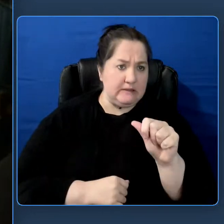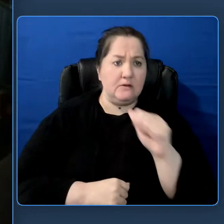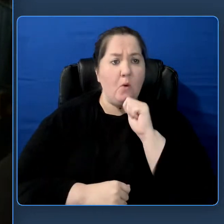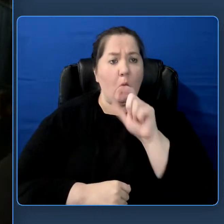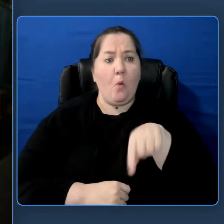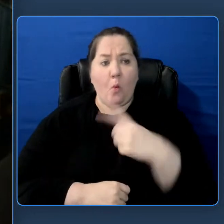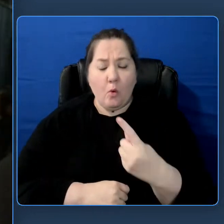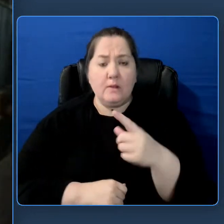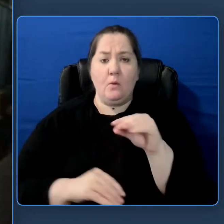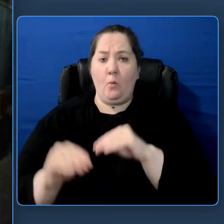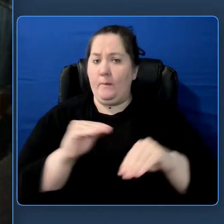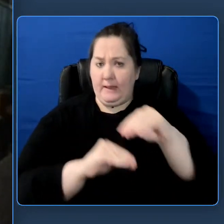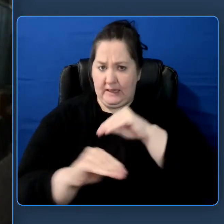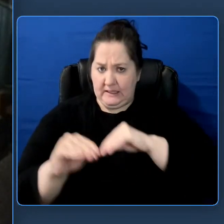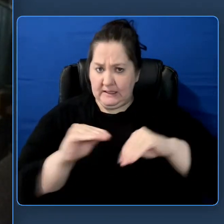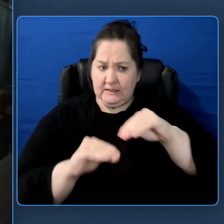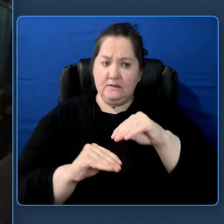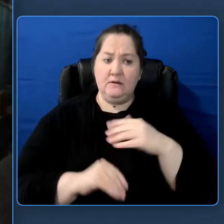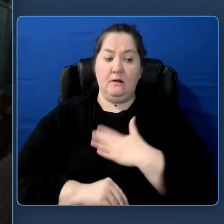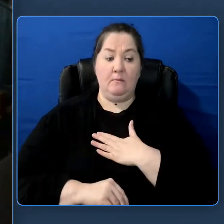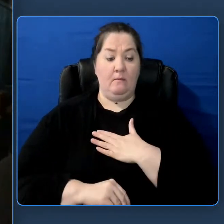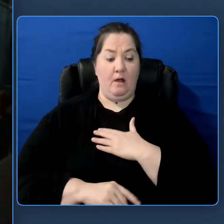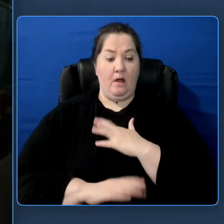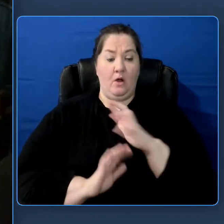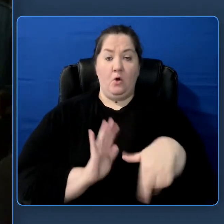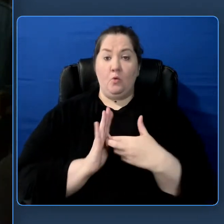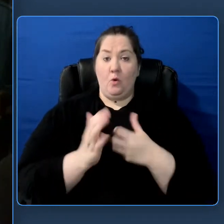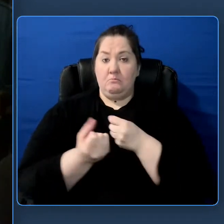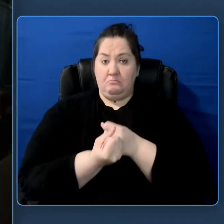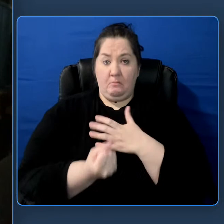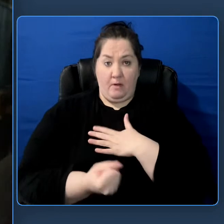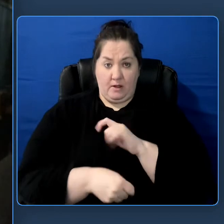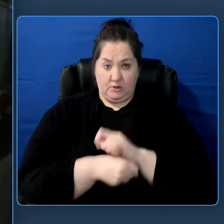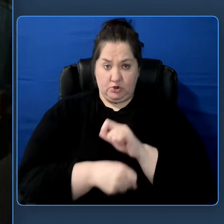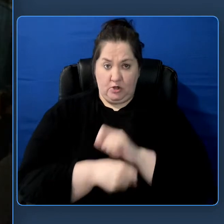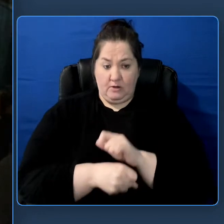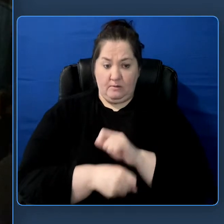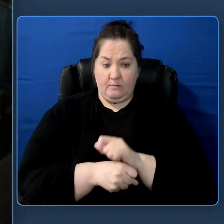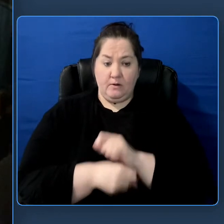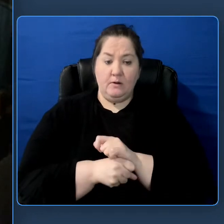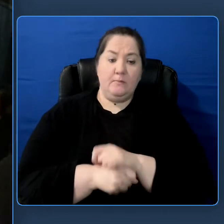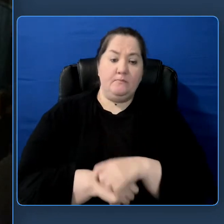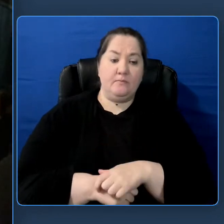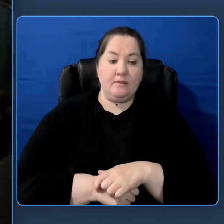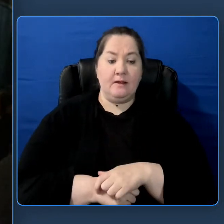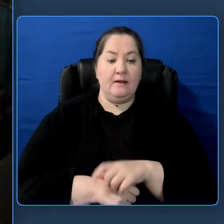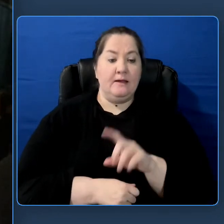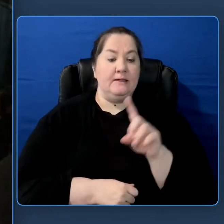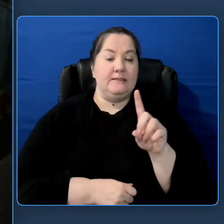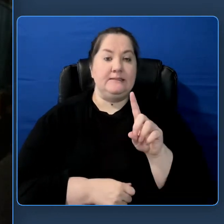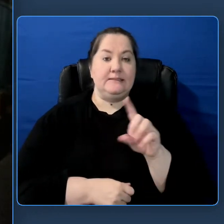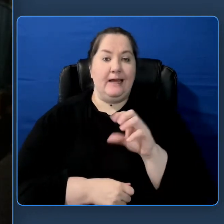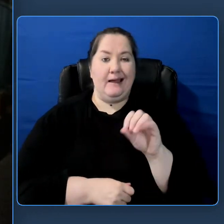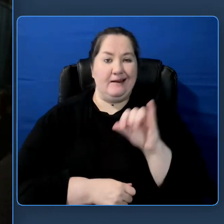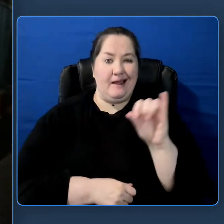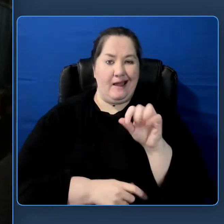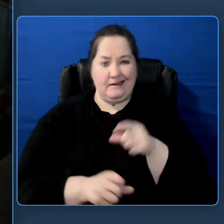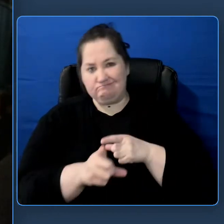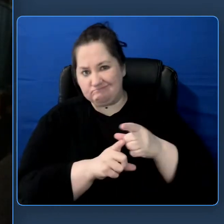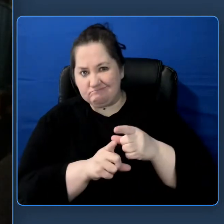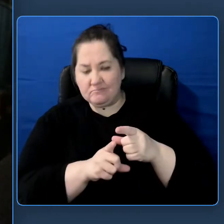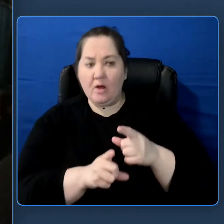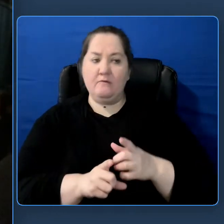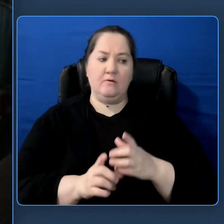ones, because that's part of my role at my job where I am a DE&I specialist, and I have to consider